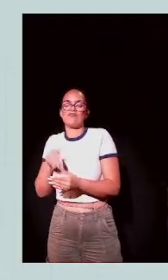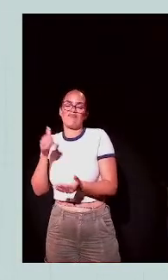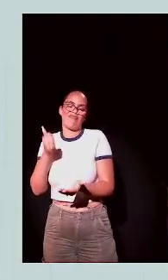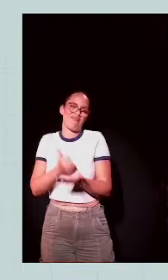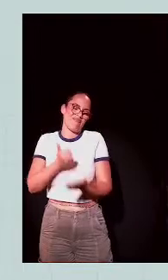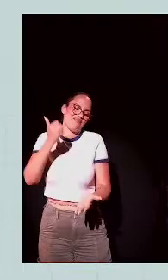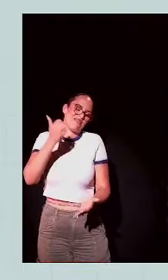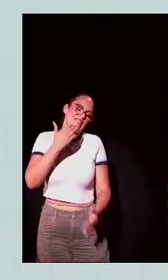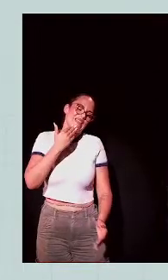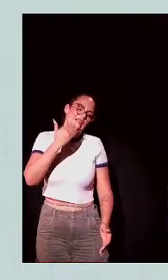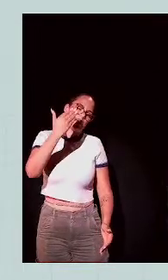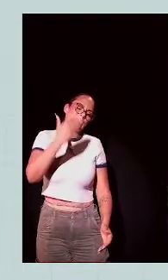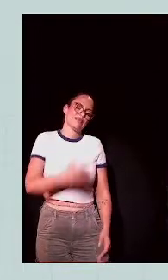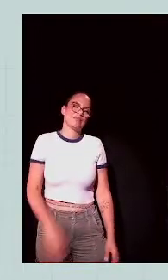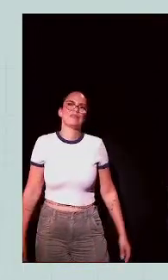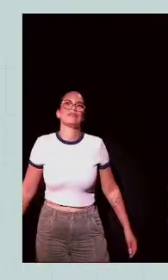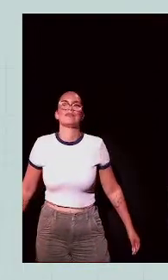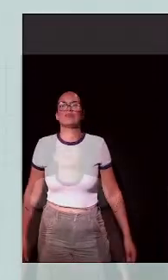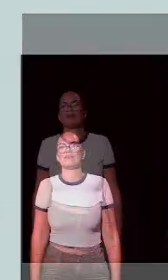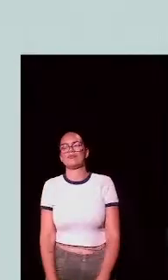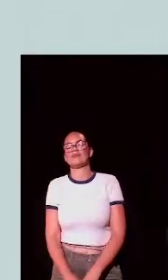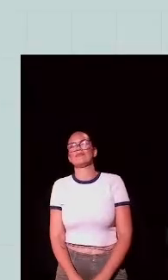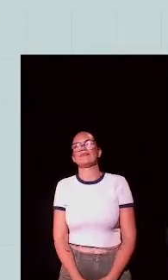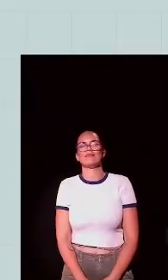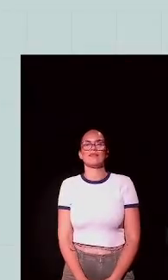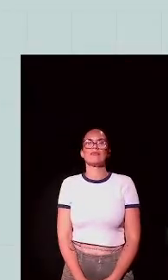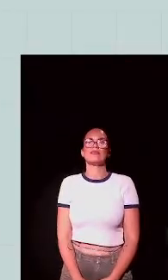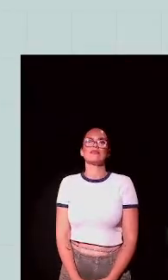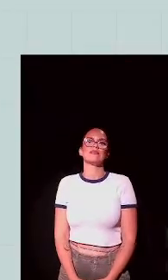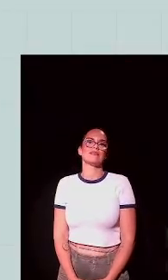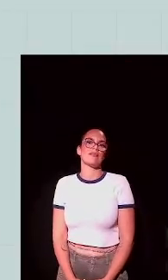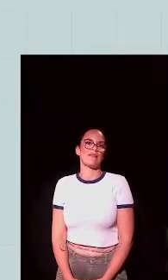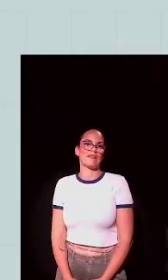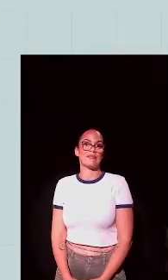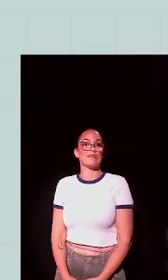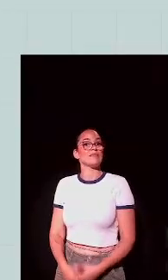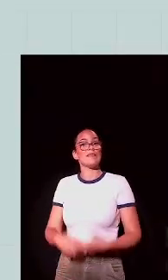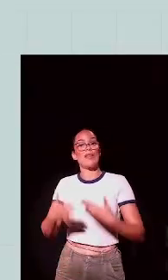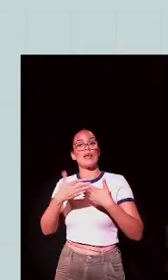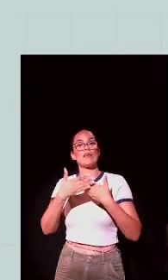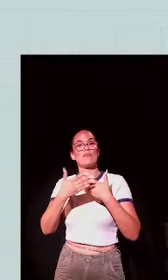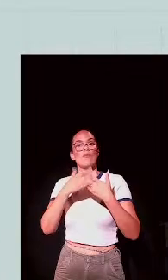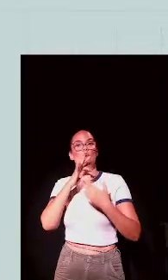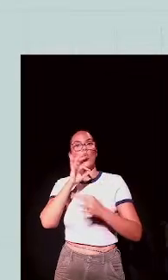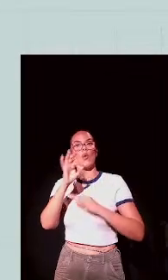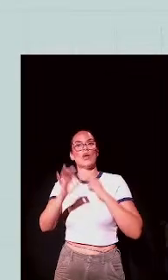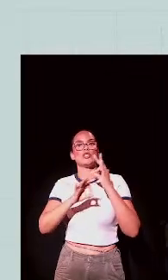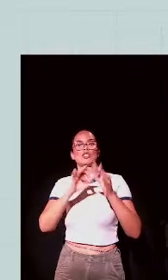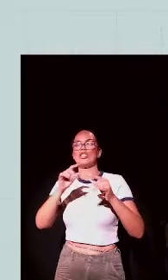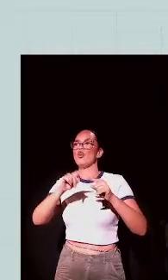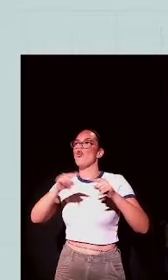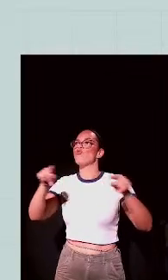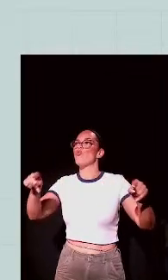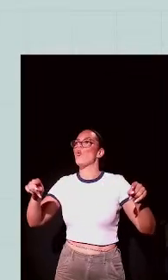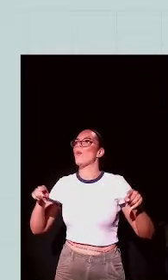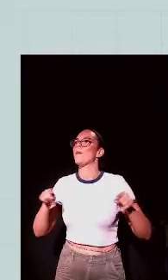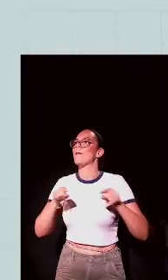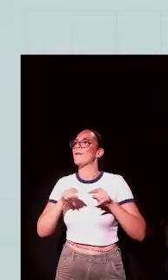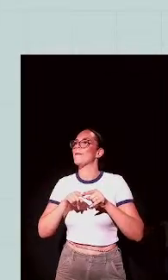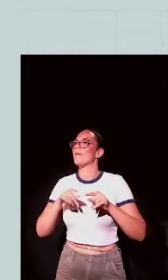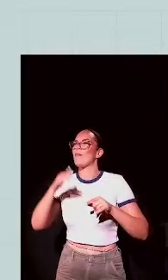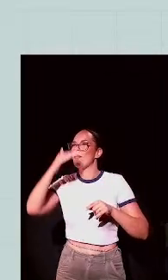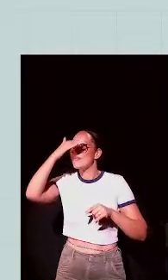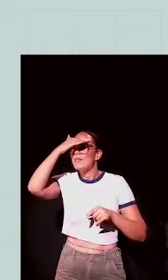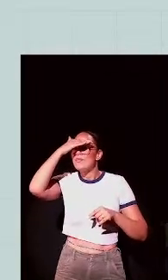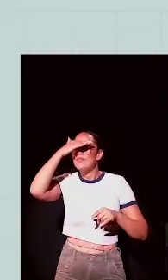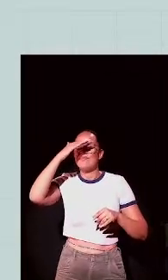thanks. Thank you. Fabulous. Any other questions in the room? I'm not seeing it.